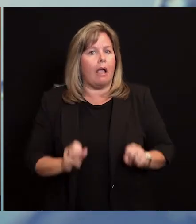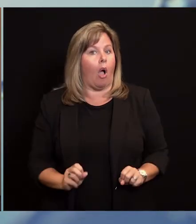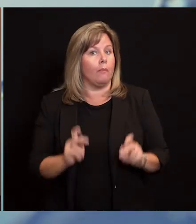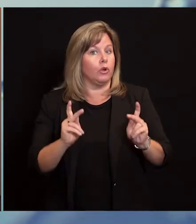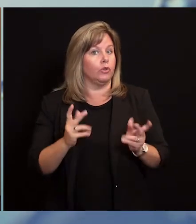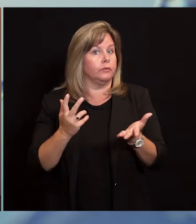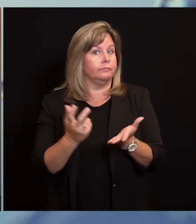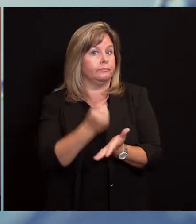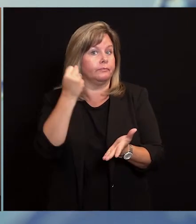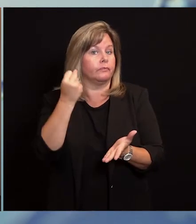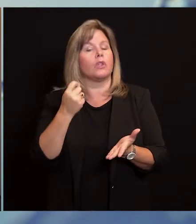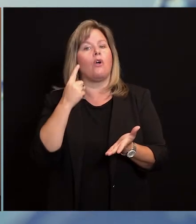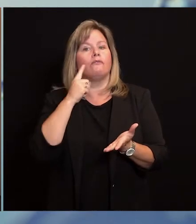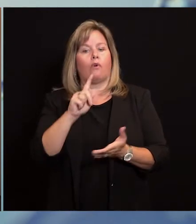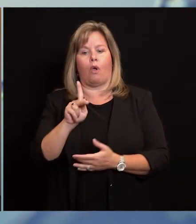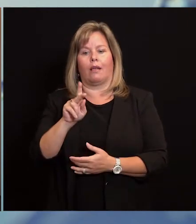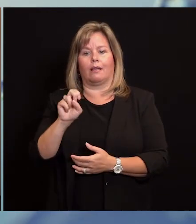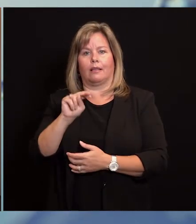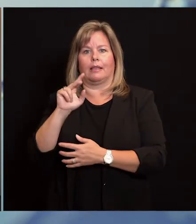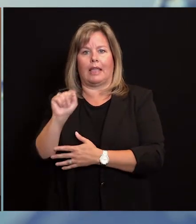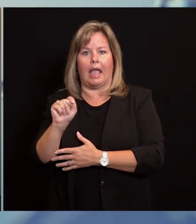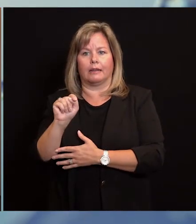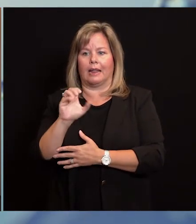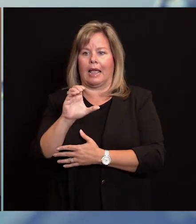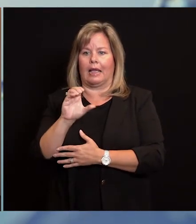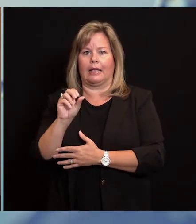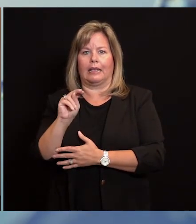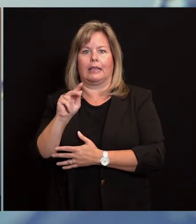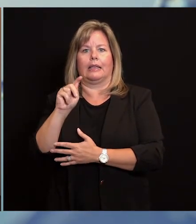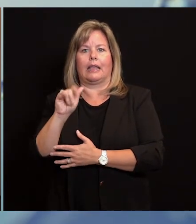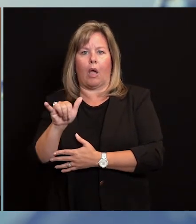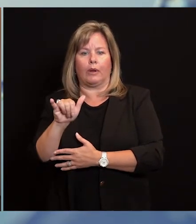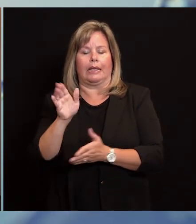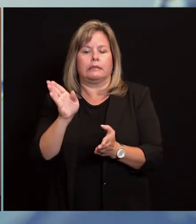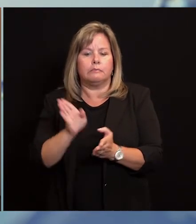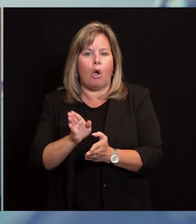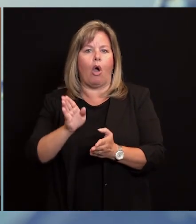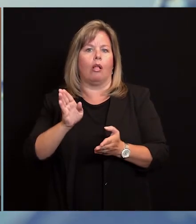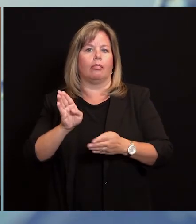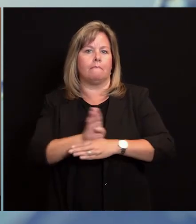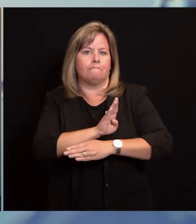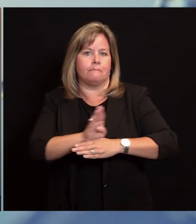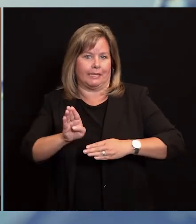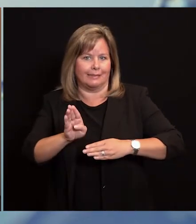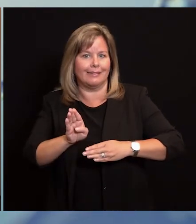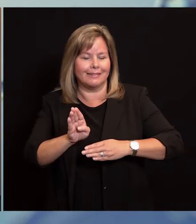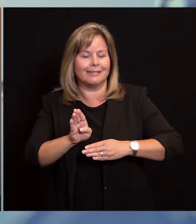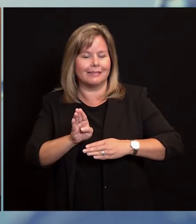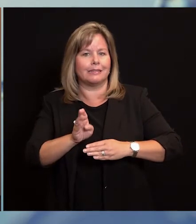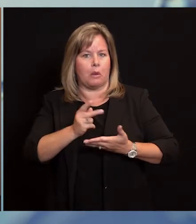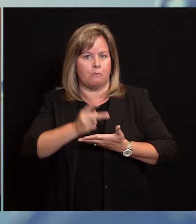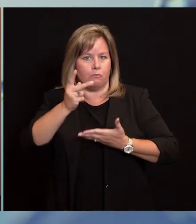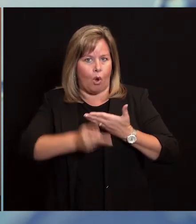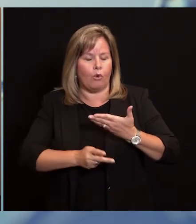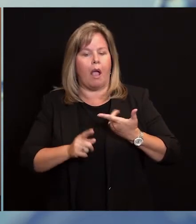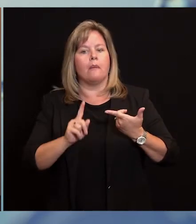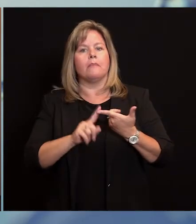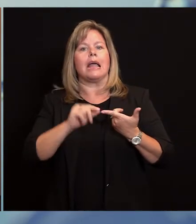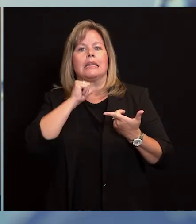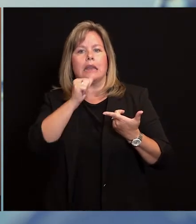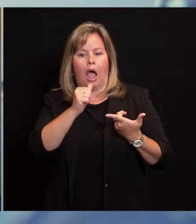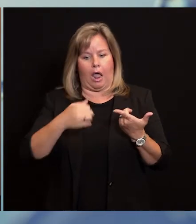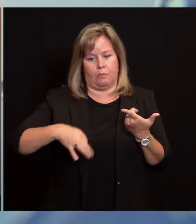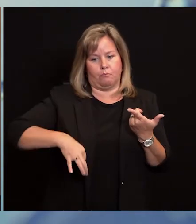of the Kent County Small Business Recovery Program and the Kent County Nonprofit Organization Grant Fund